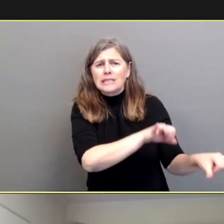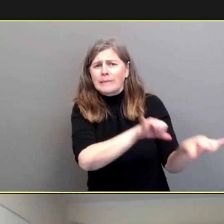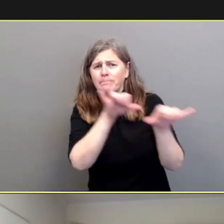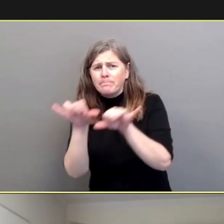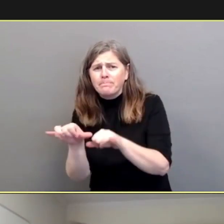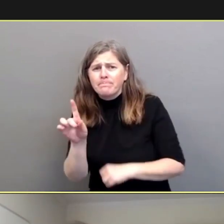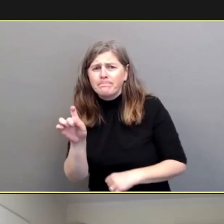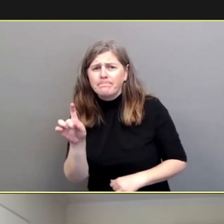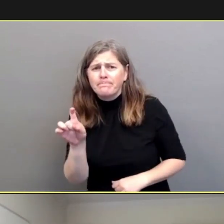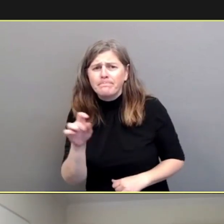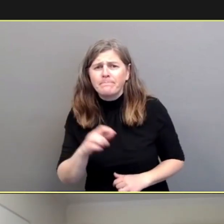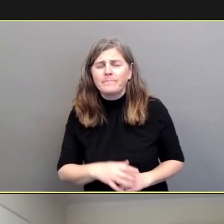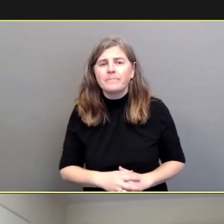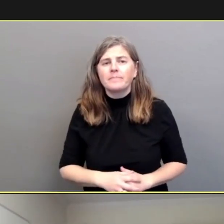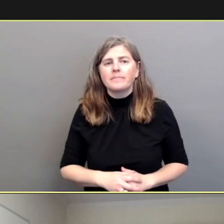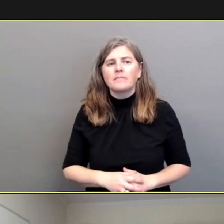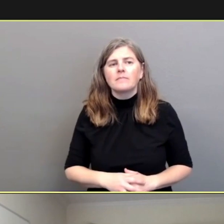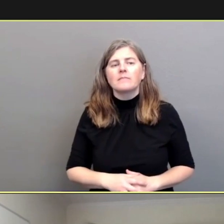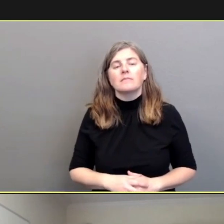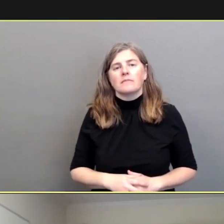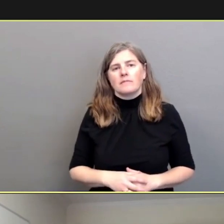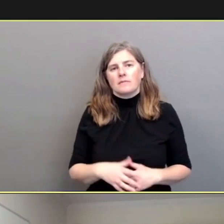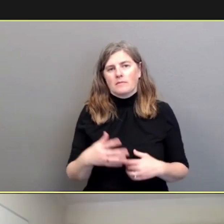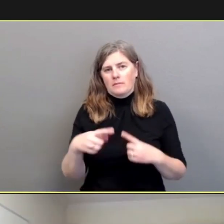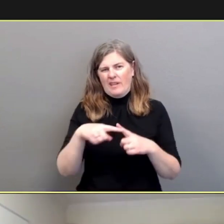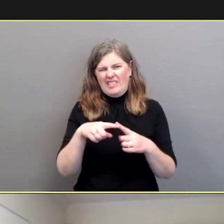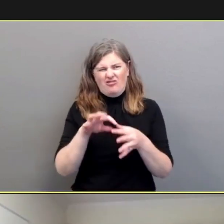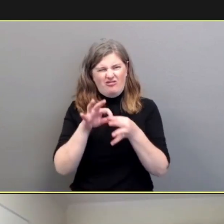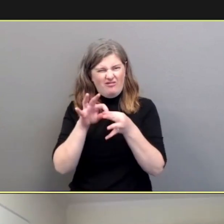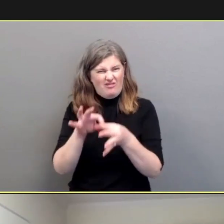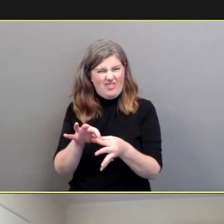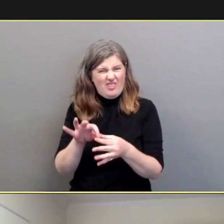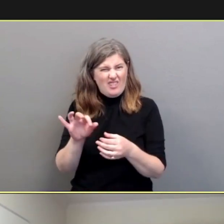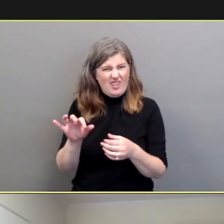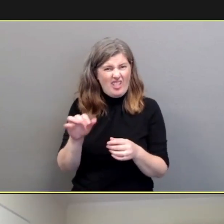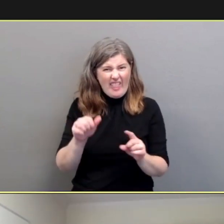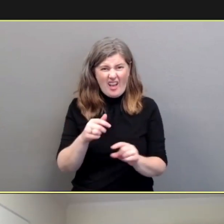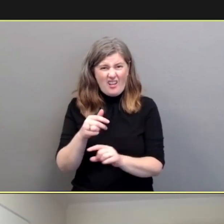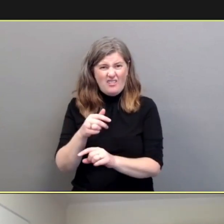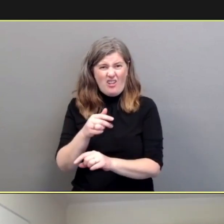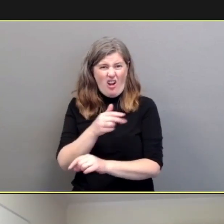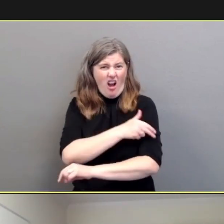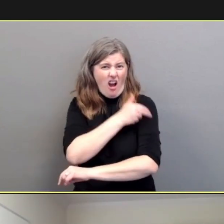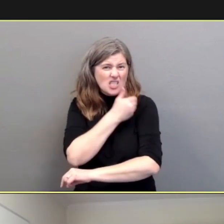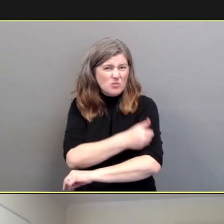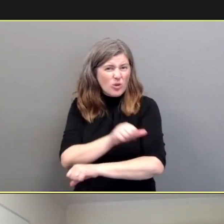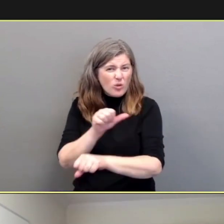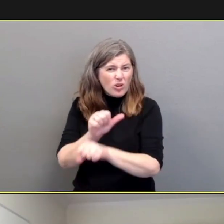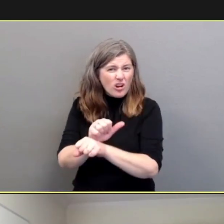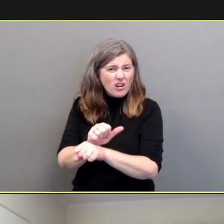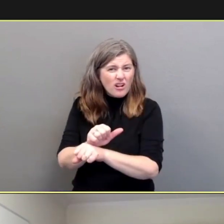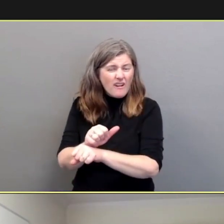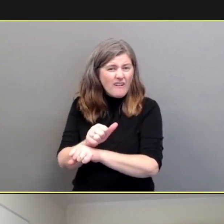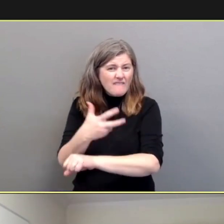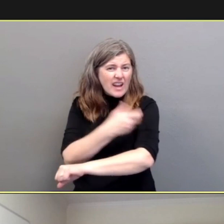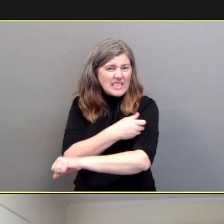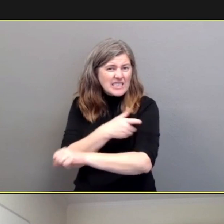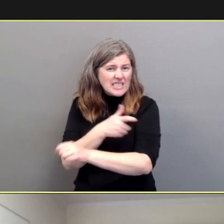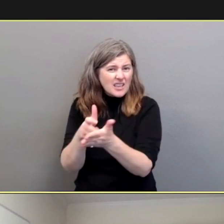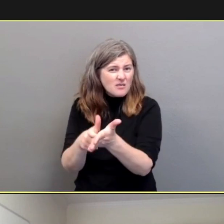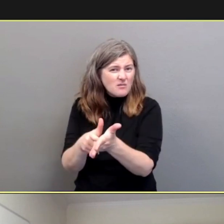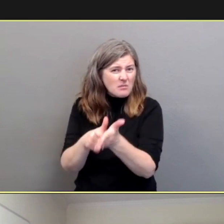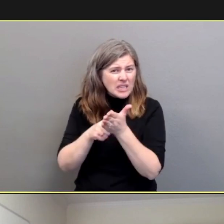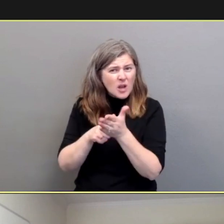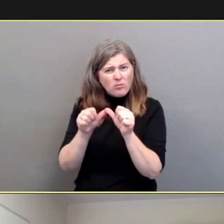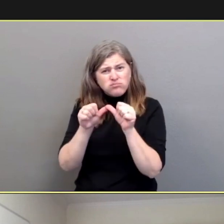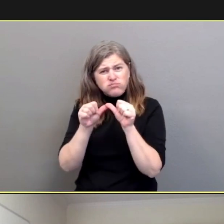And related to that, is this hospital worker vaccine mandate permanent, or does it